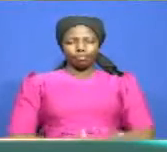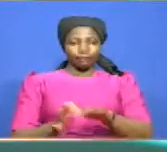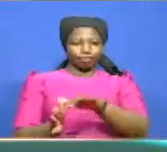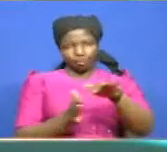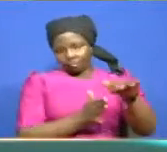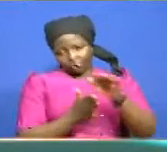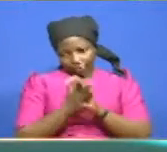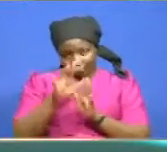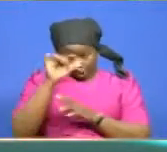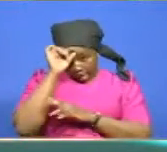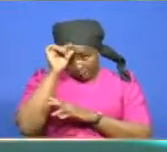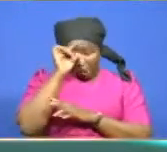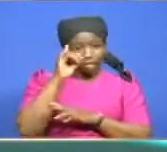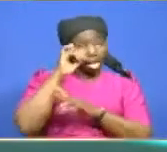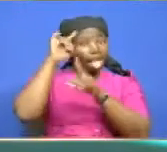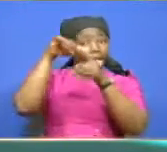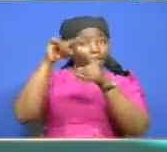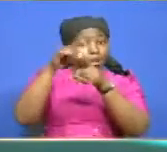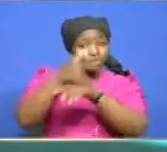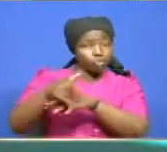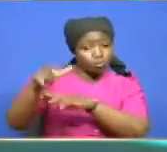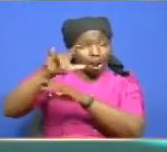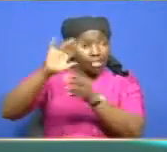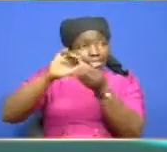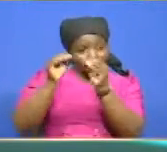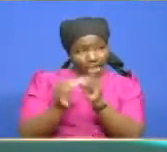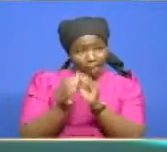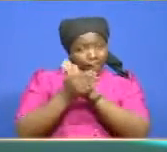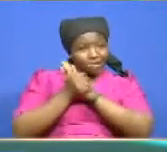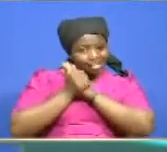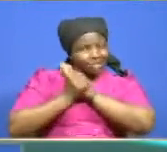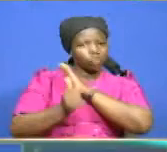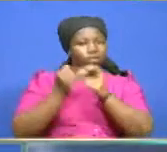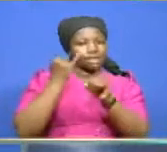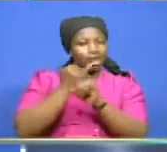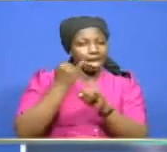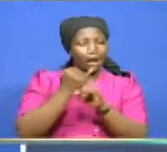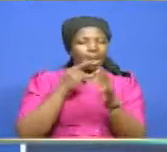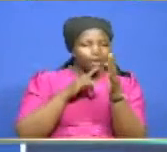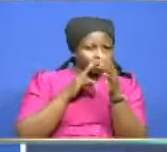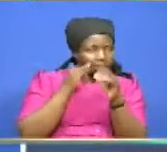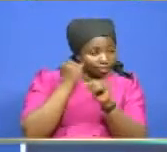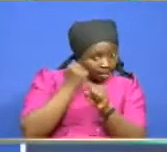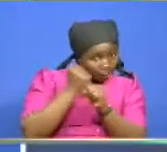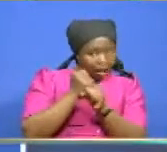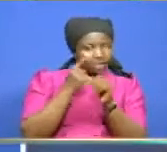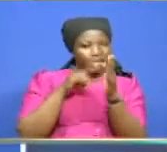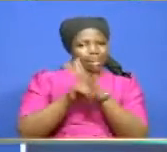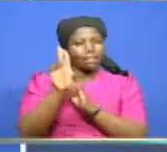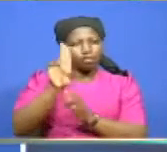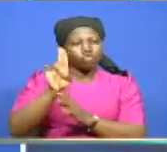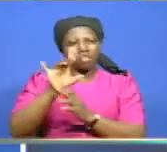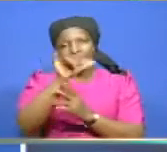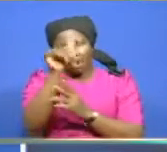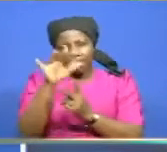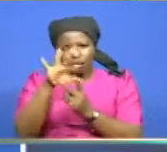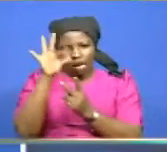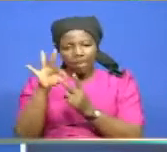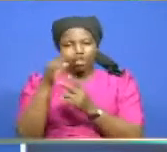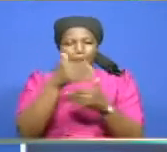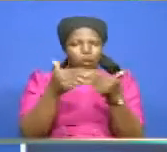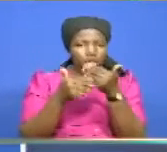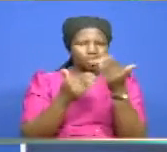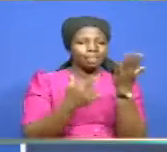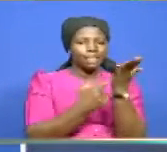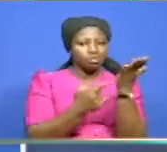Elsewhere, the government is looking to increase the number of skilled labor in the use of alternative building technologies to help